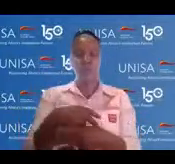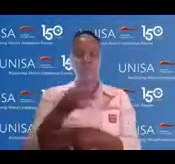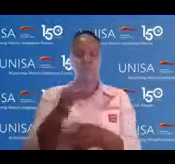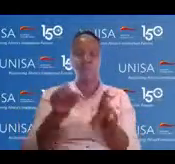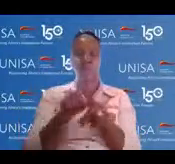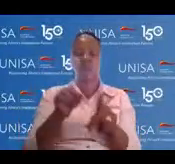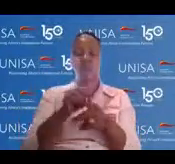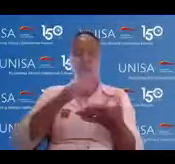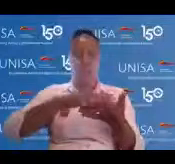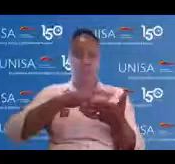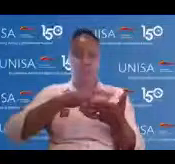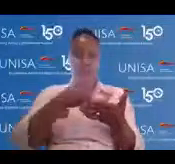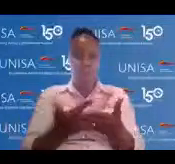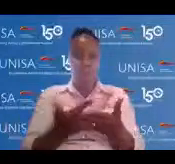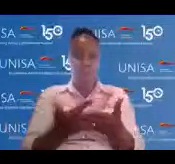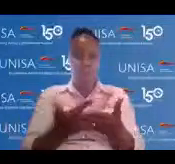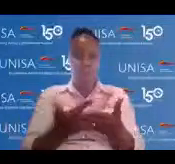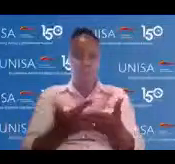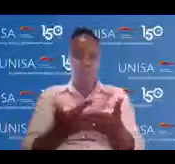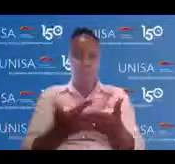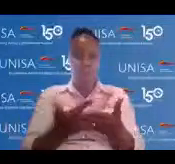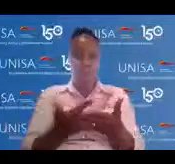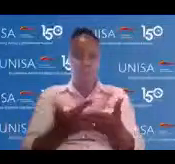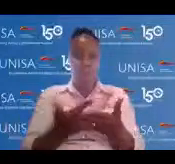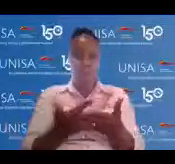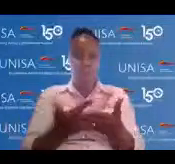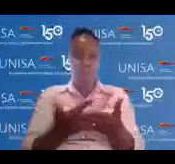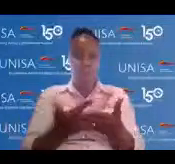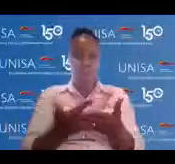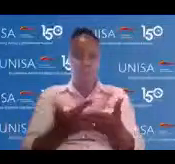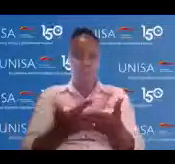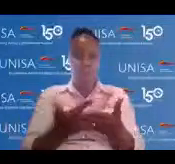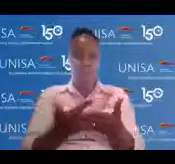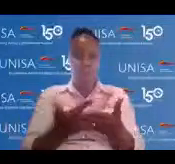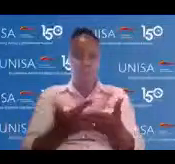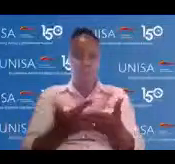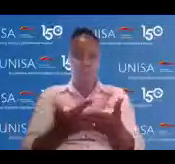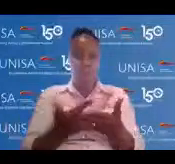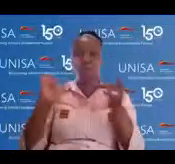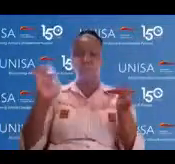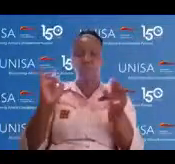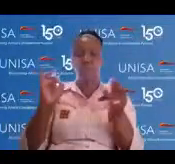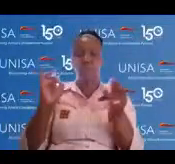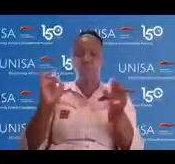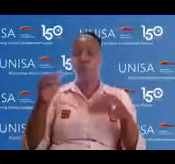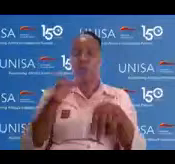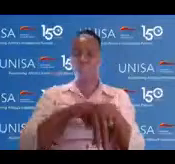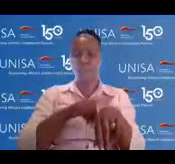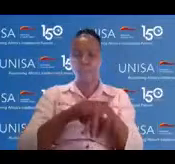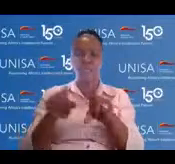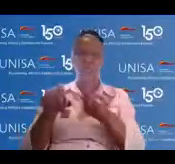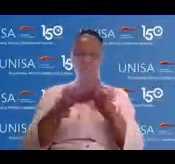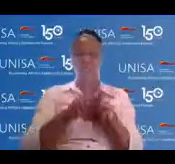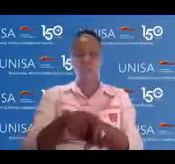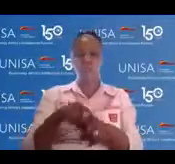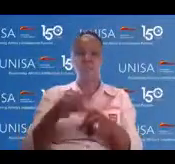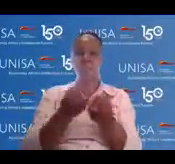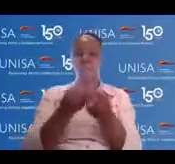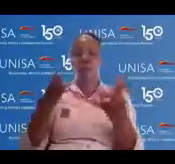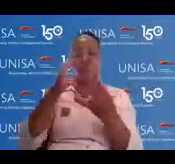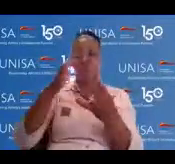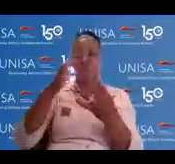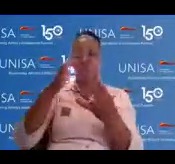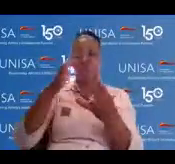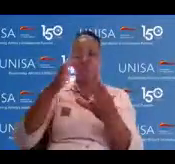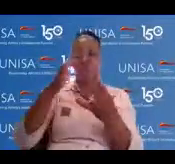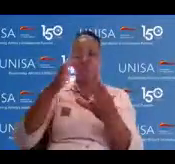desktops. It does need internet connectivity the whole entire time. The same with multiple choice questionnaires as well, because